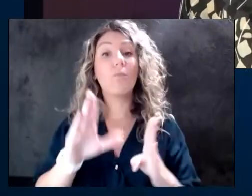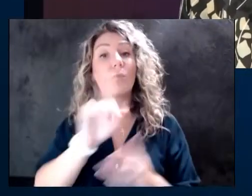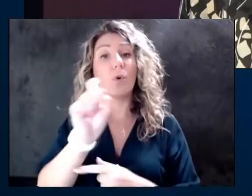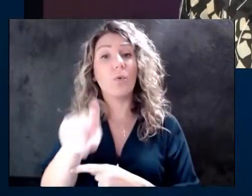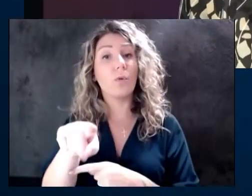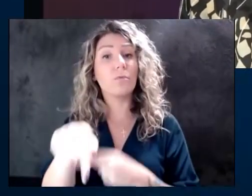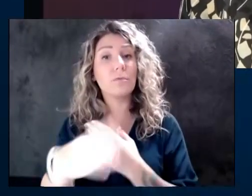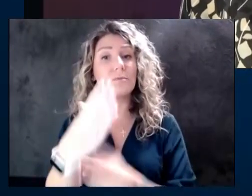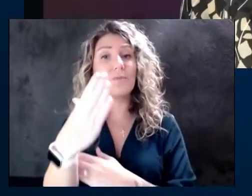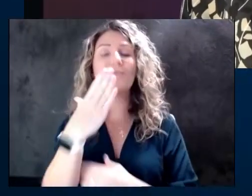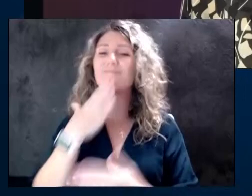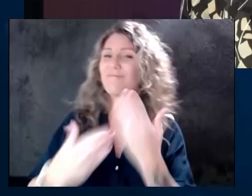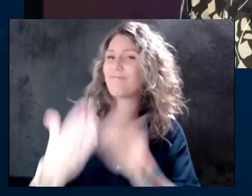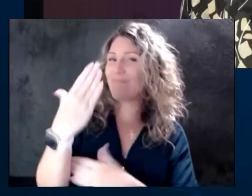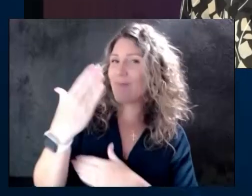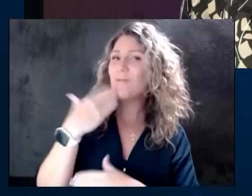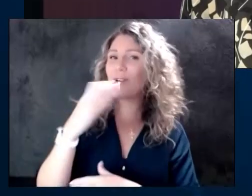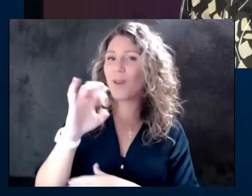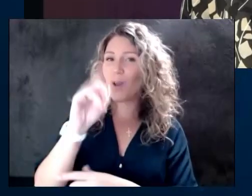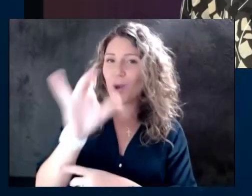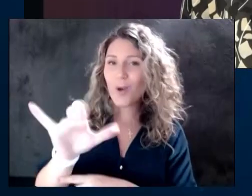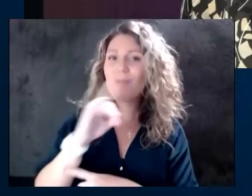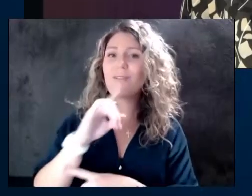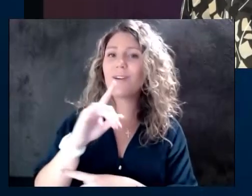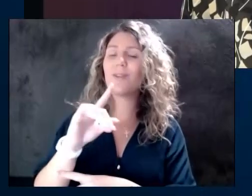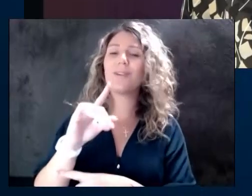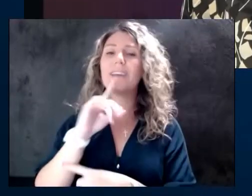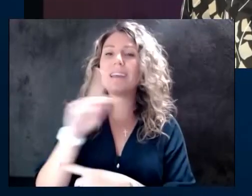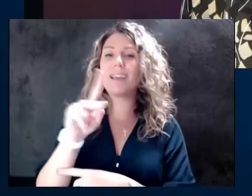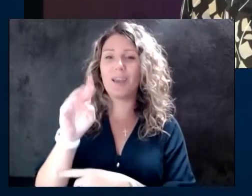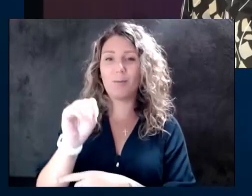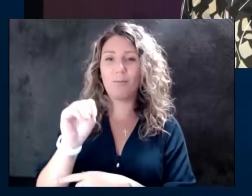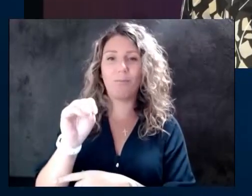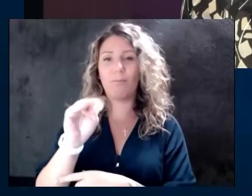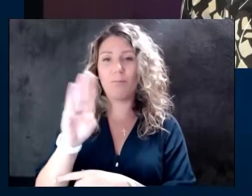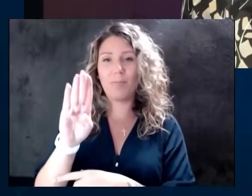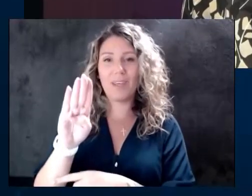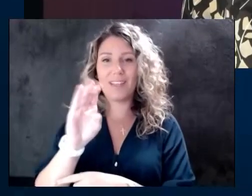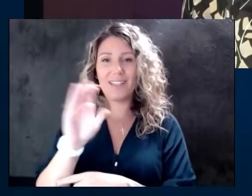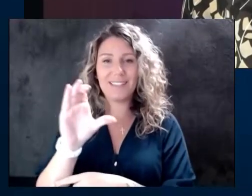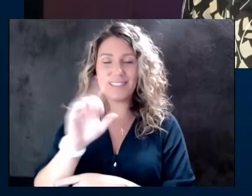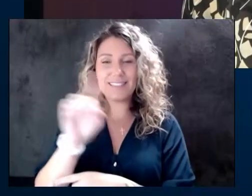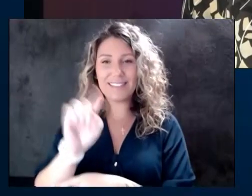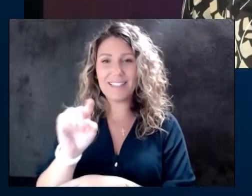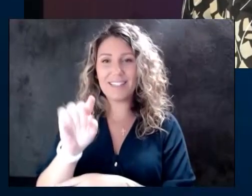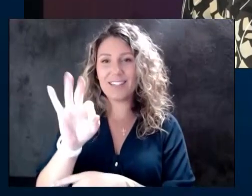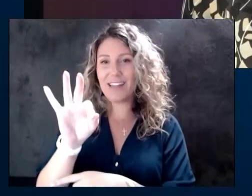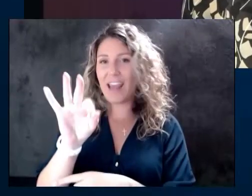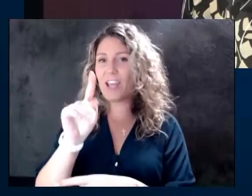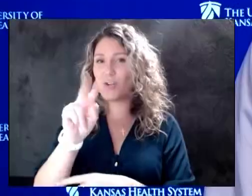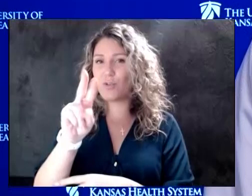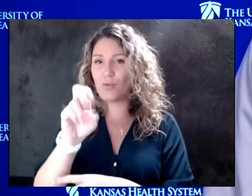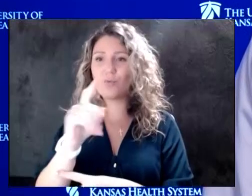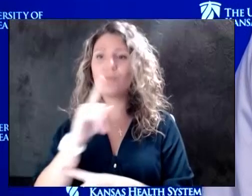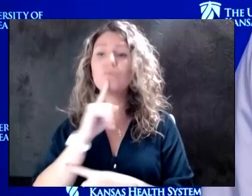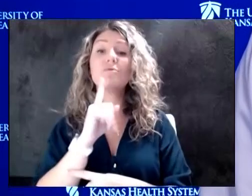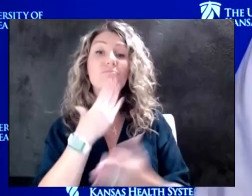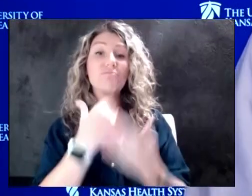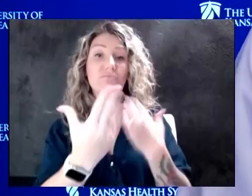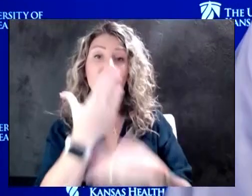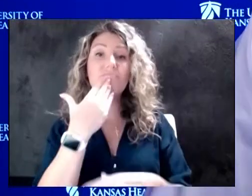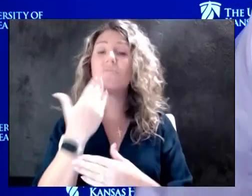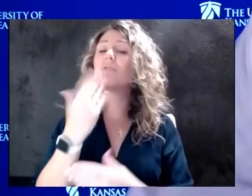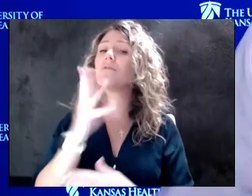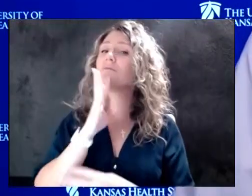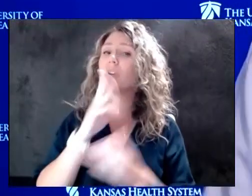We do. Good morning. Cody Holyoke with KMBC 9 News. Good morning, Cody. Hey, good morning. Doc Hawk, I know you talked to Donna yesterday after the Pfizer news broke,